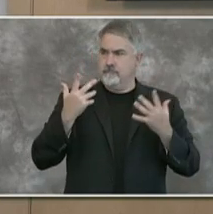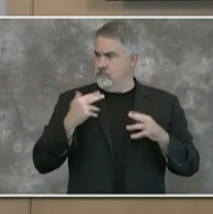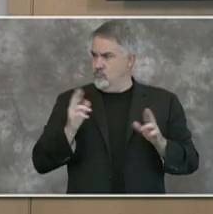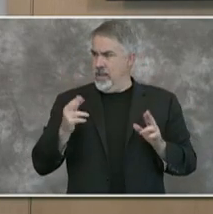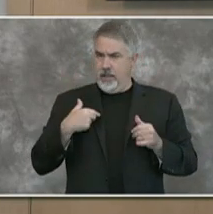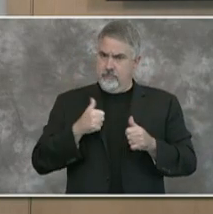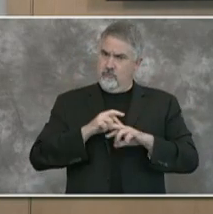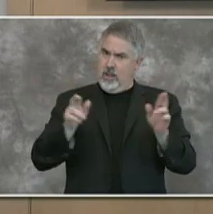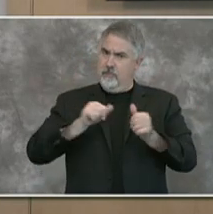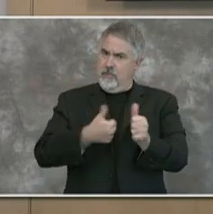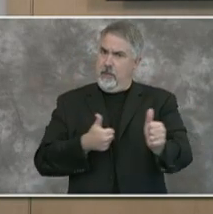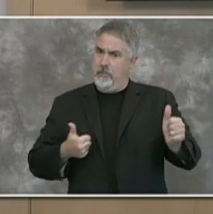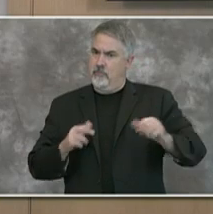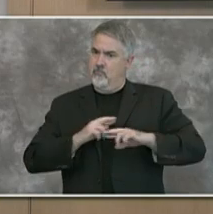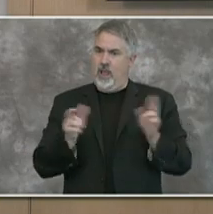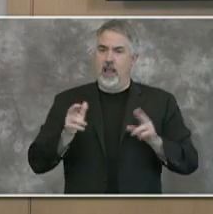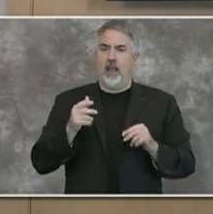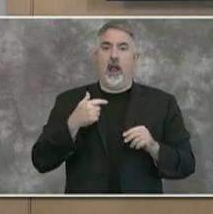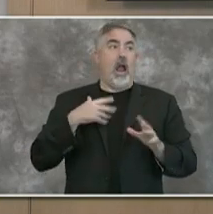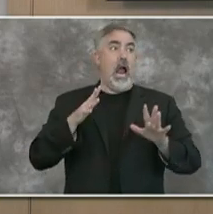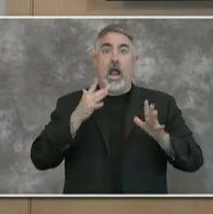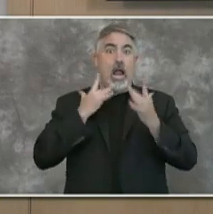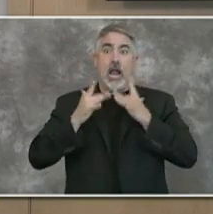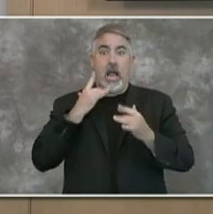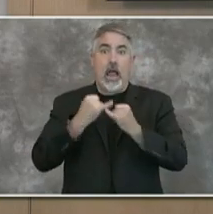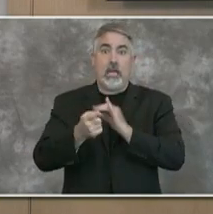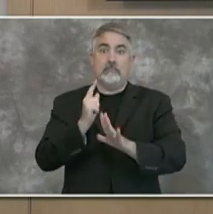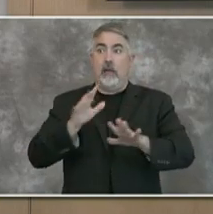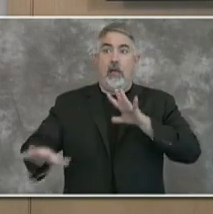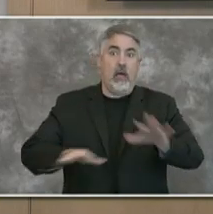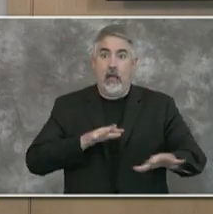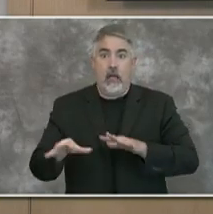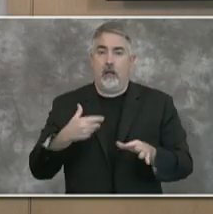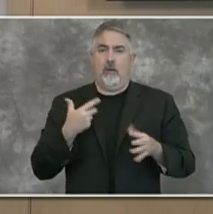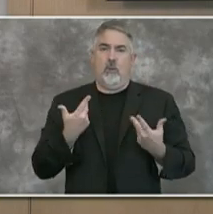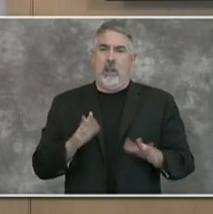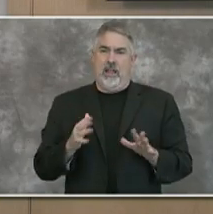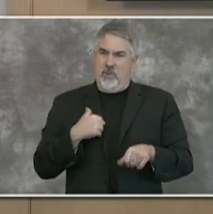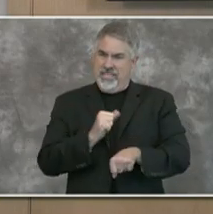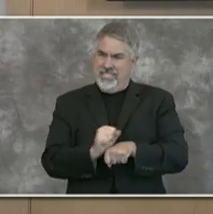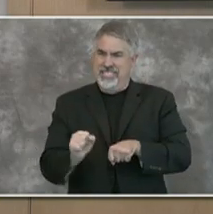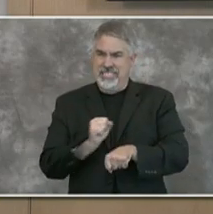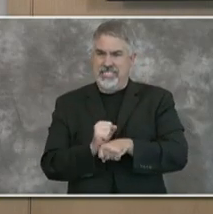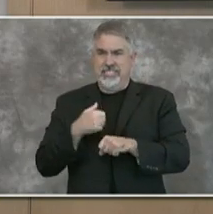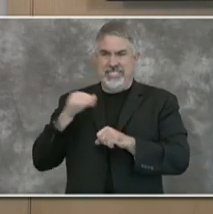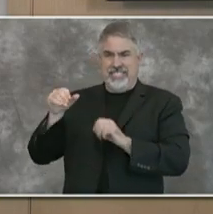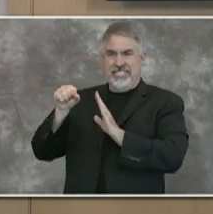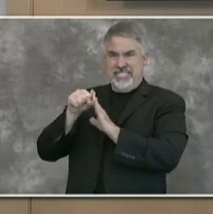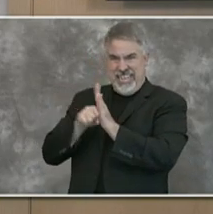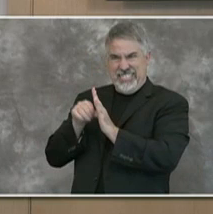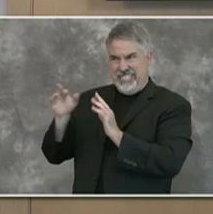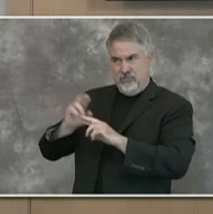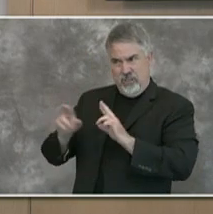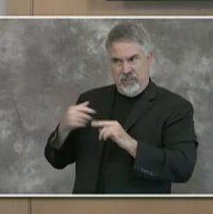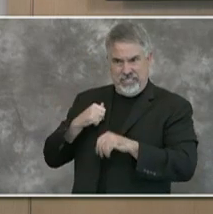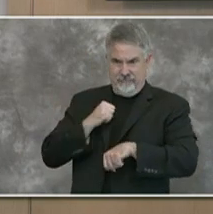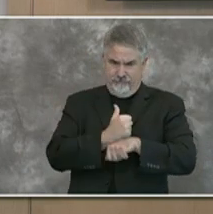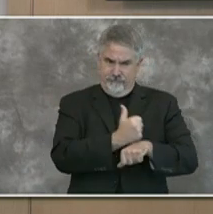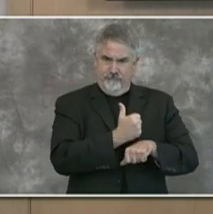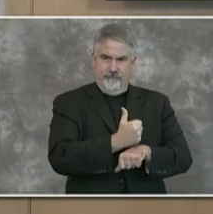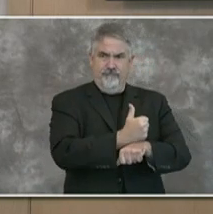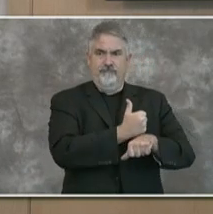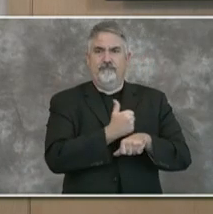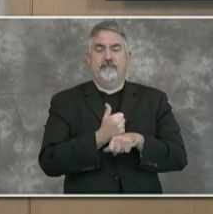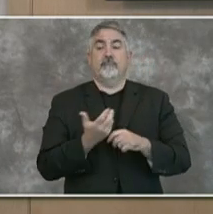things we do, like delaying elective surgeries. But the way we raised the total capacity of hospital beds was an action that we